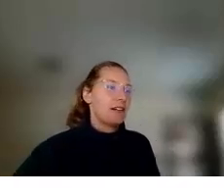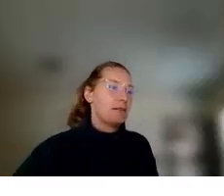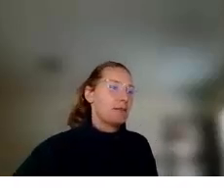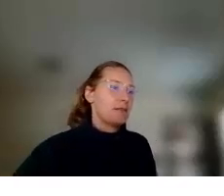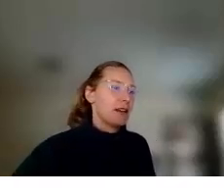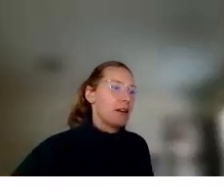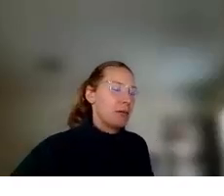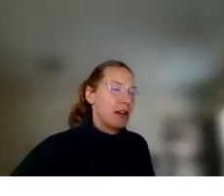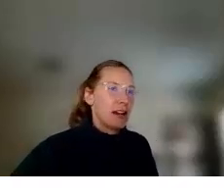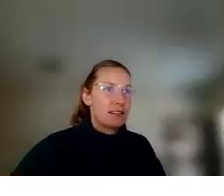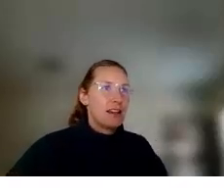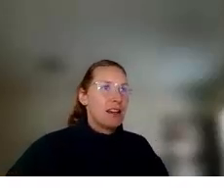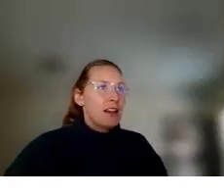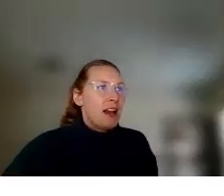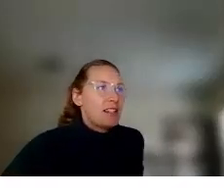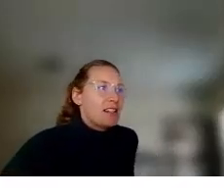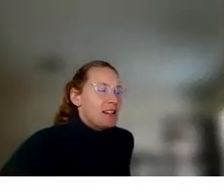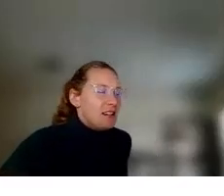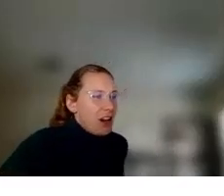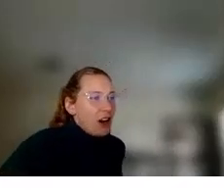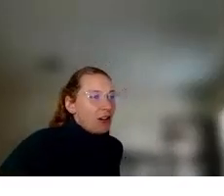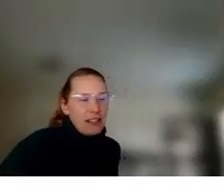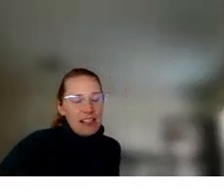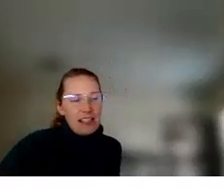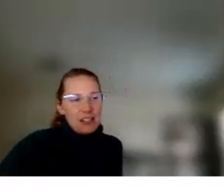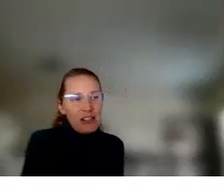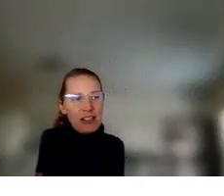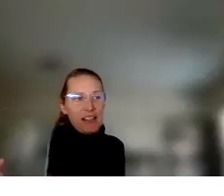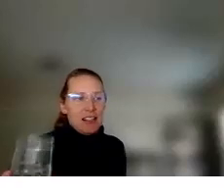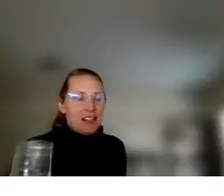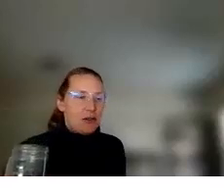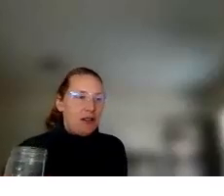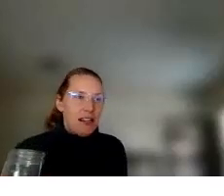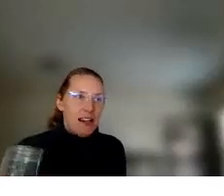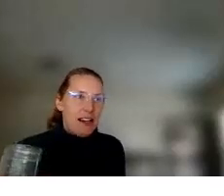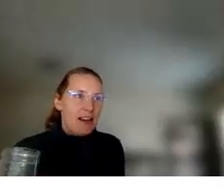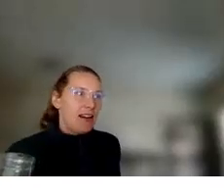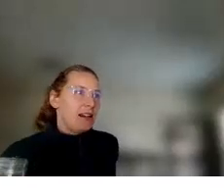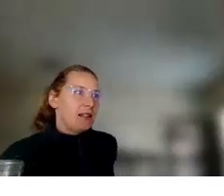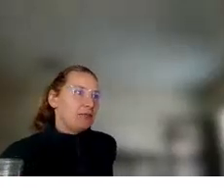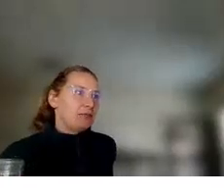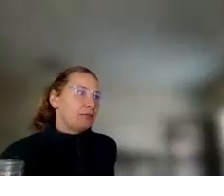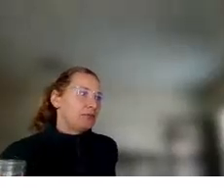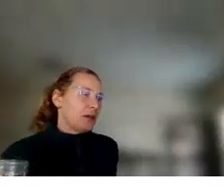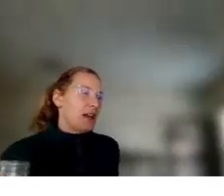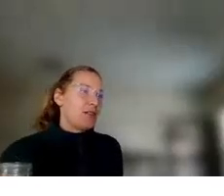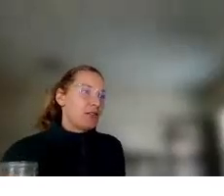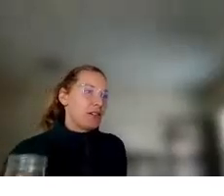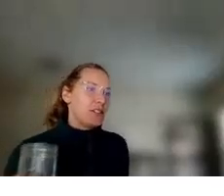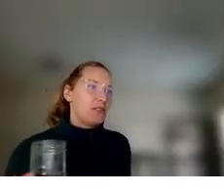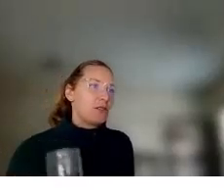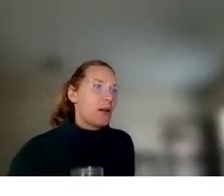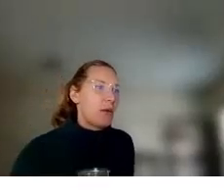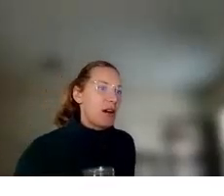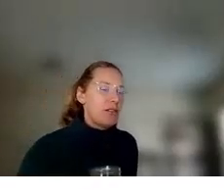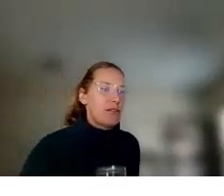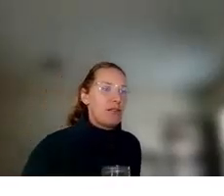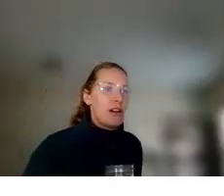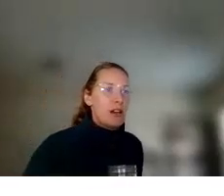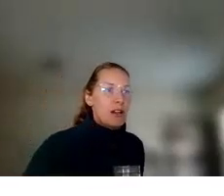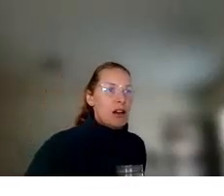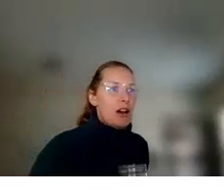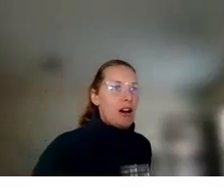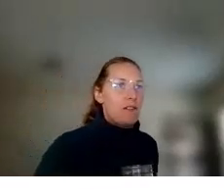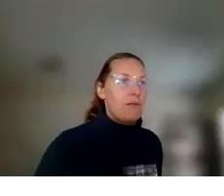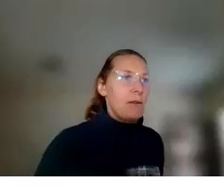have that Aubrey has not already answered in the Q&A. But yeah, feel free to come off